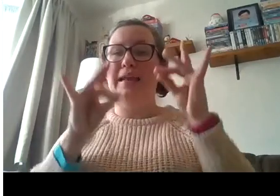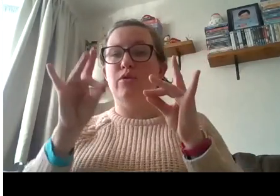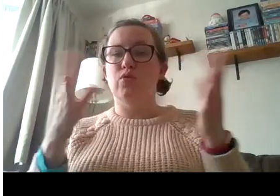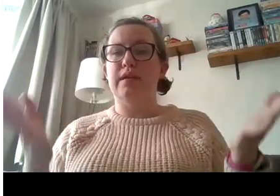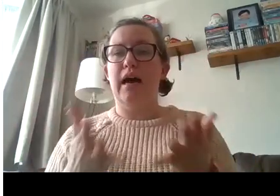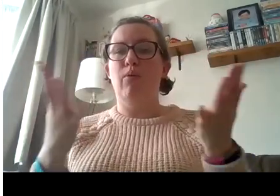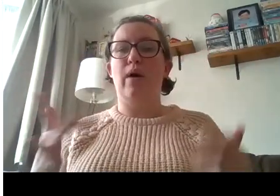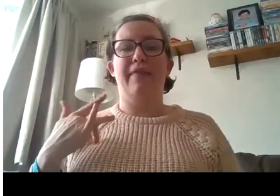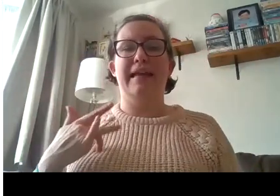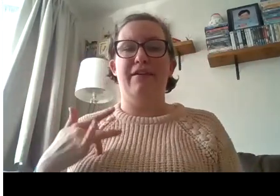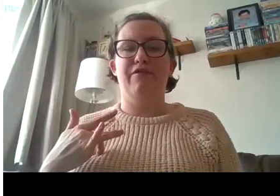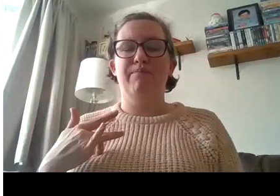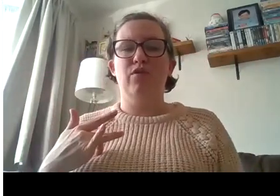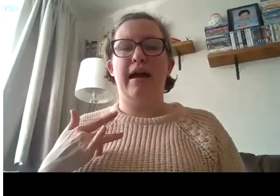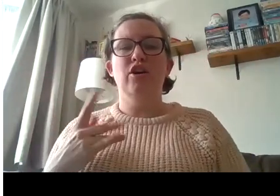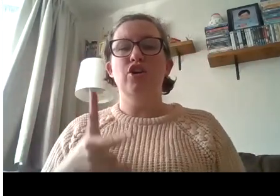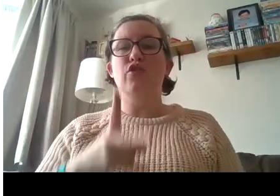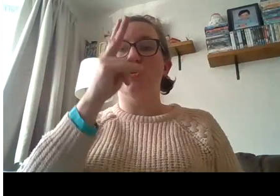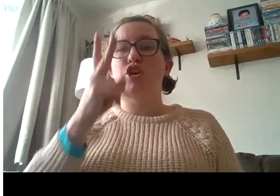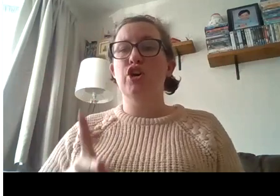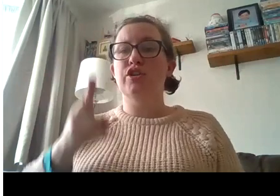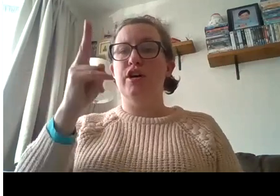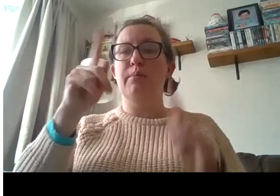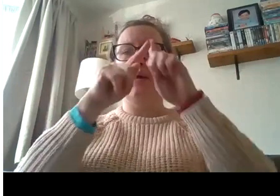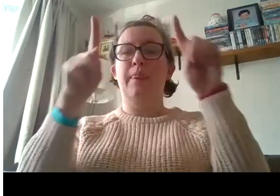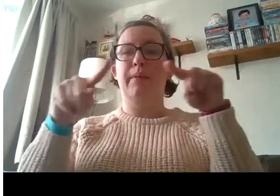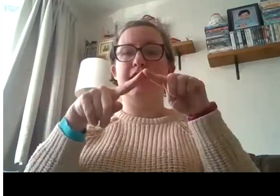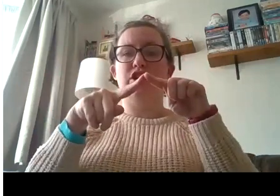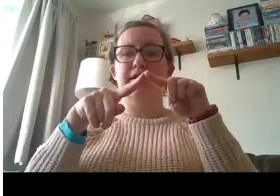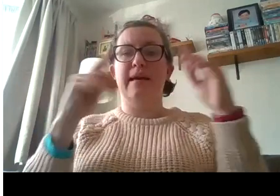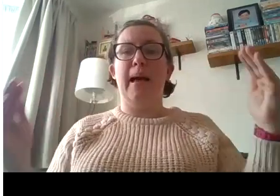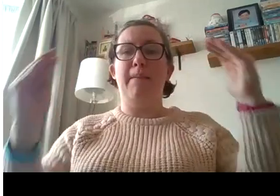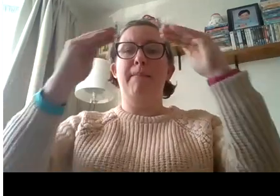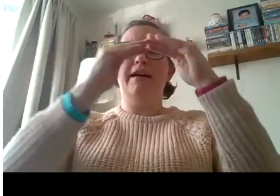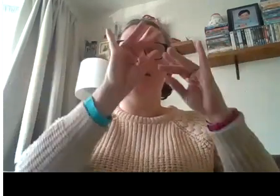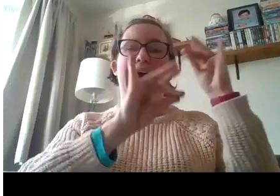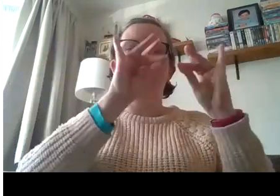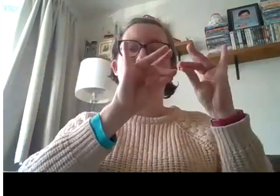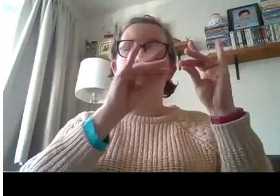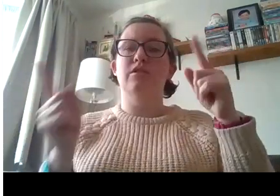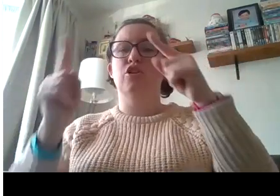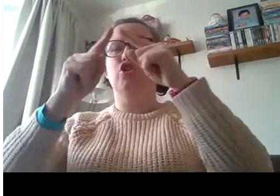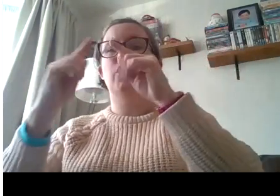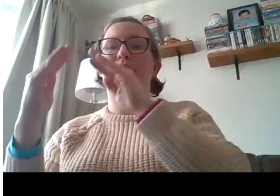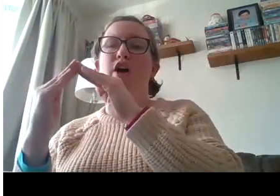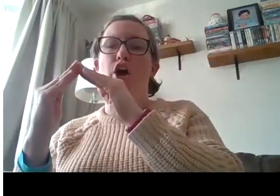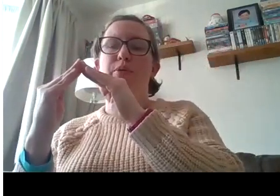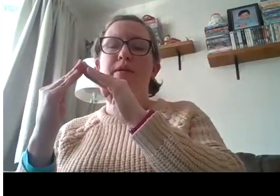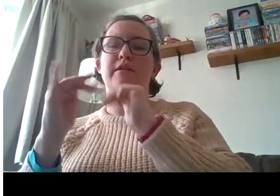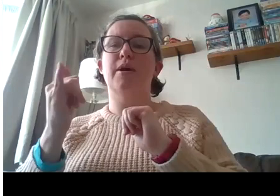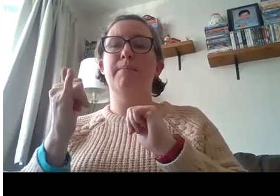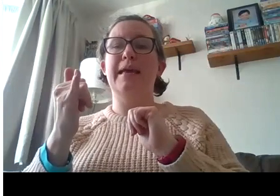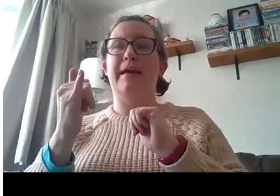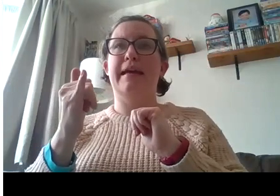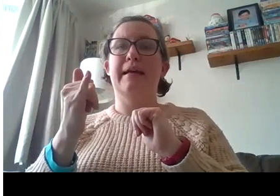about animals and where they live. Okay, you've got to cut up the pictures and match the animal to its